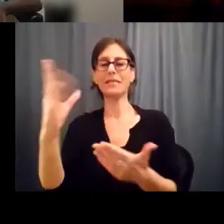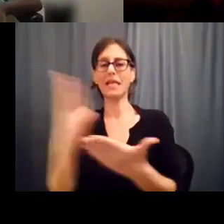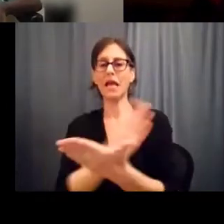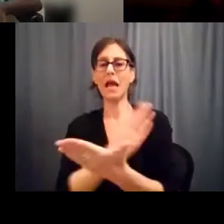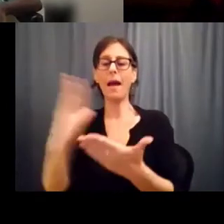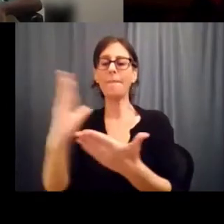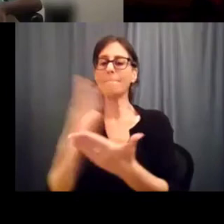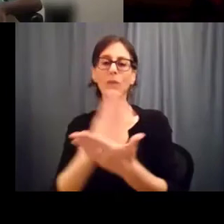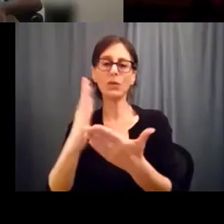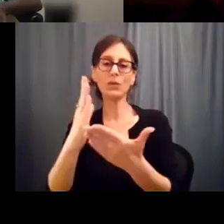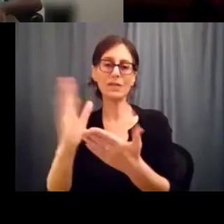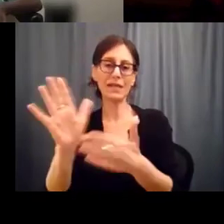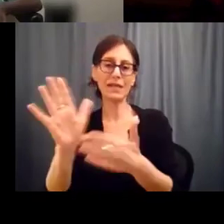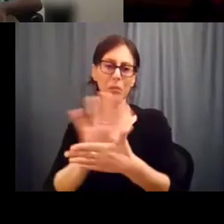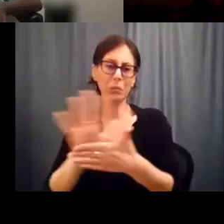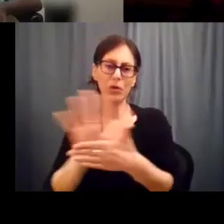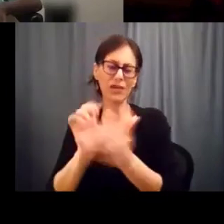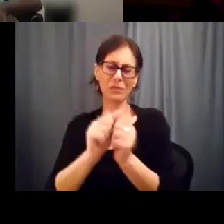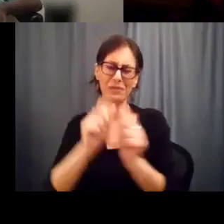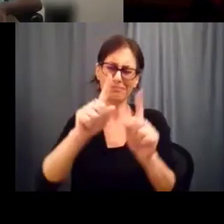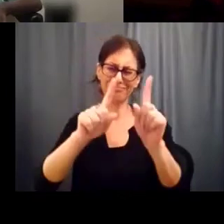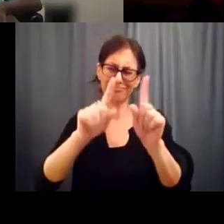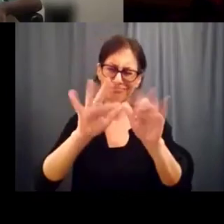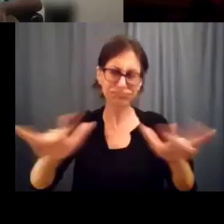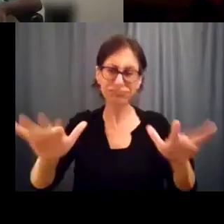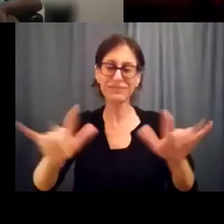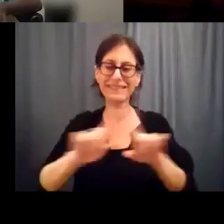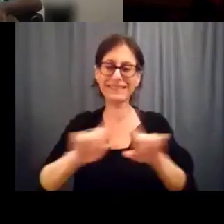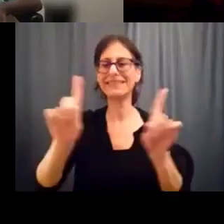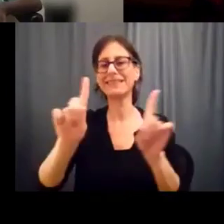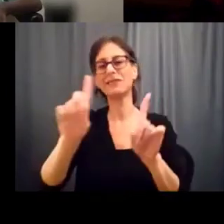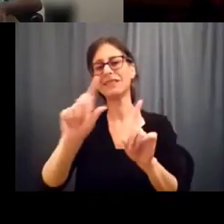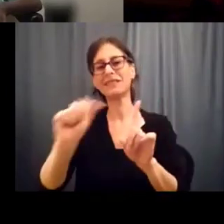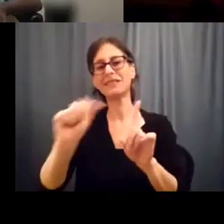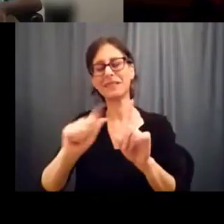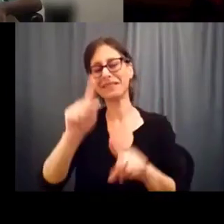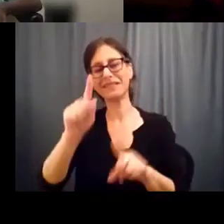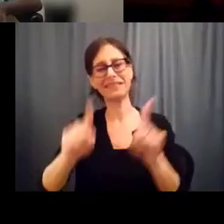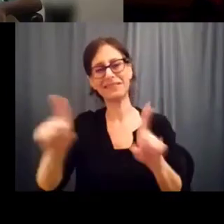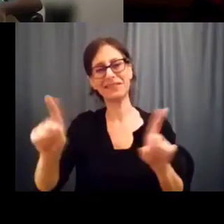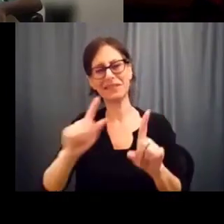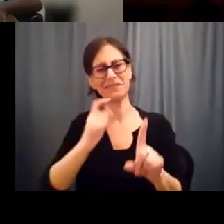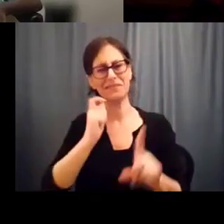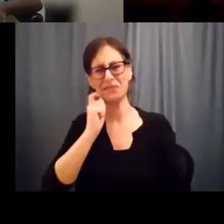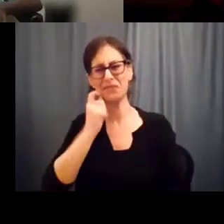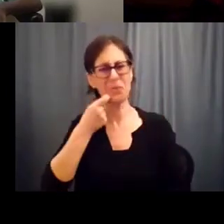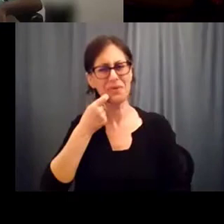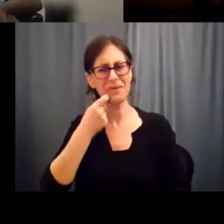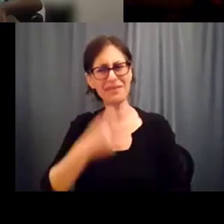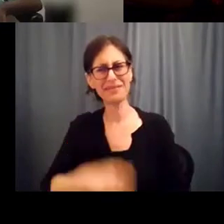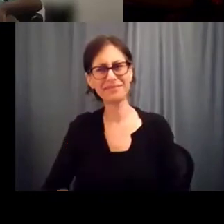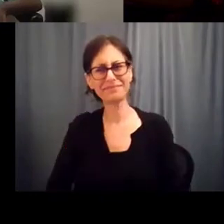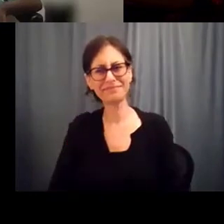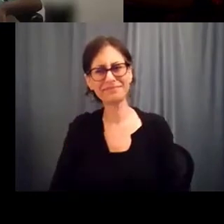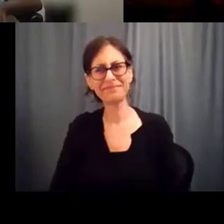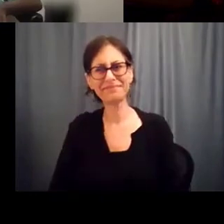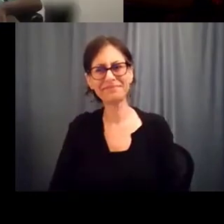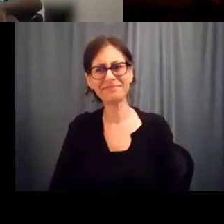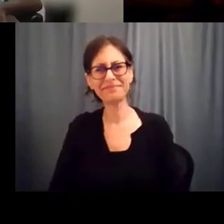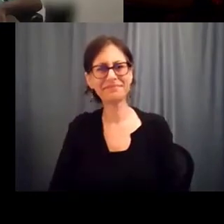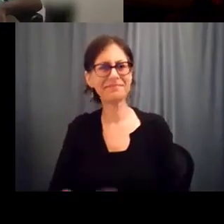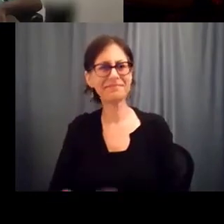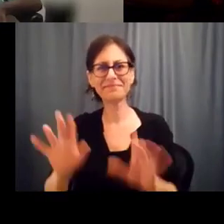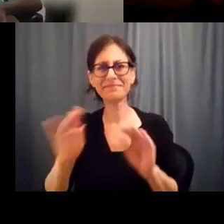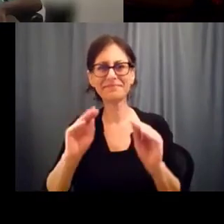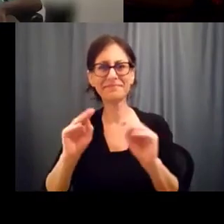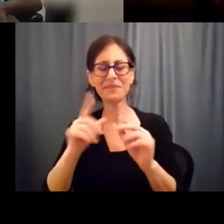different people with so many different kinds of disabilities. And so that was really cool. Robin, can we squeeze in Awesome.